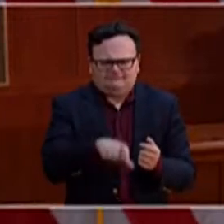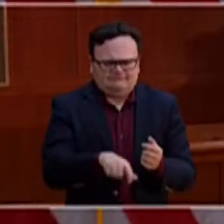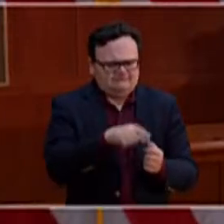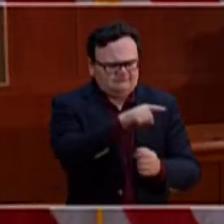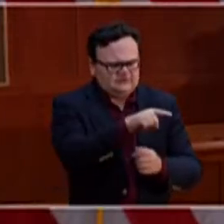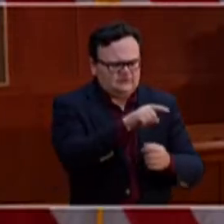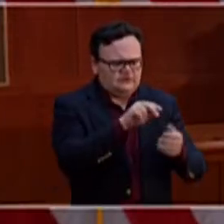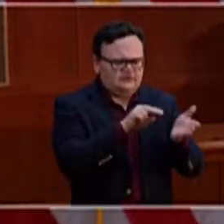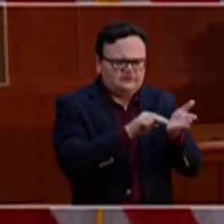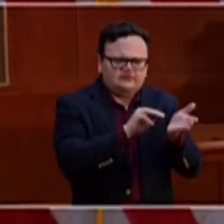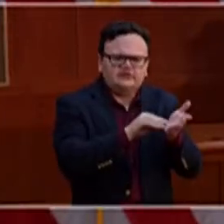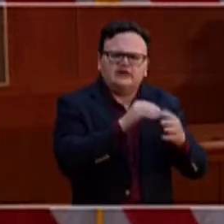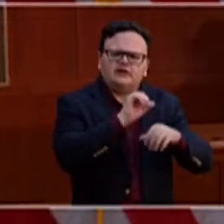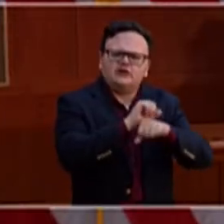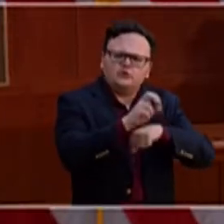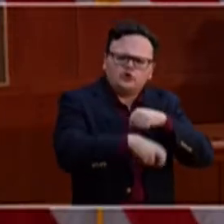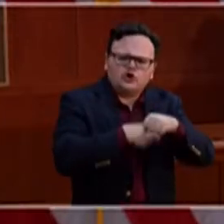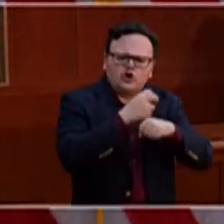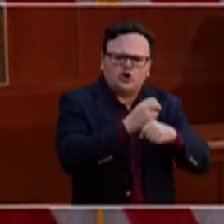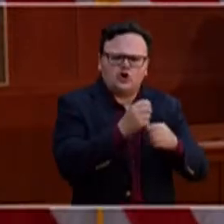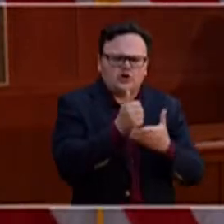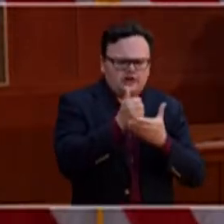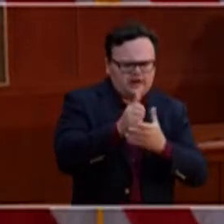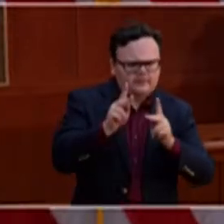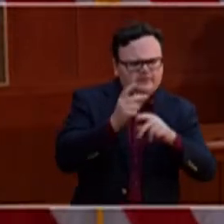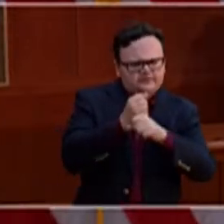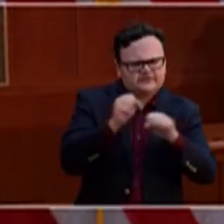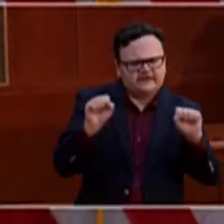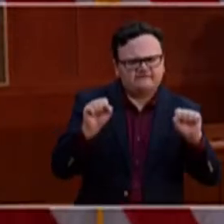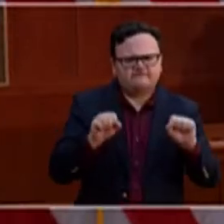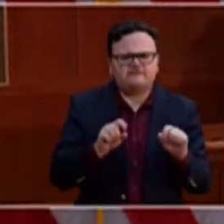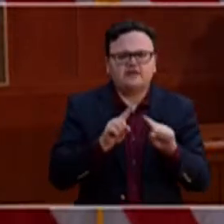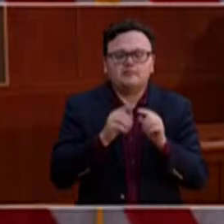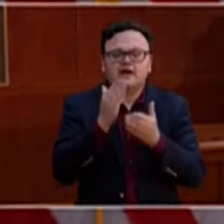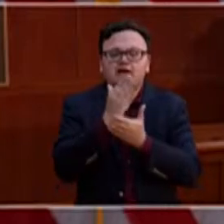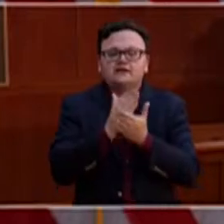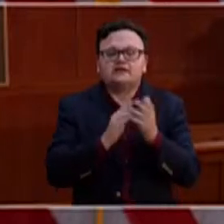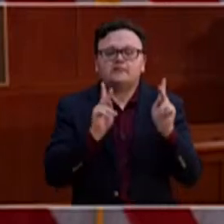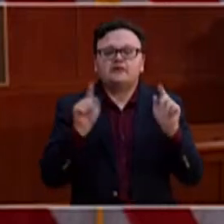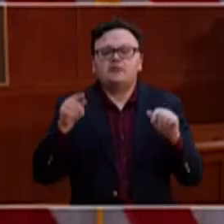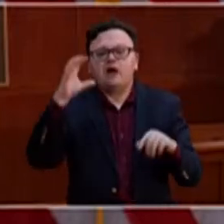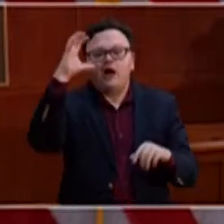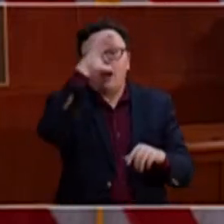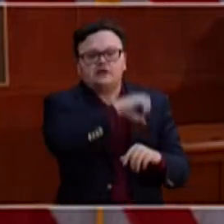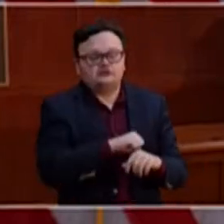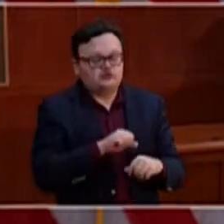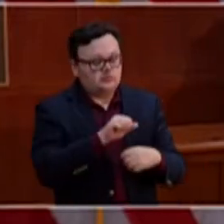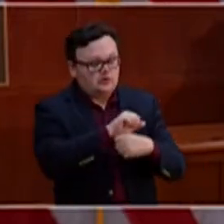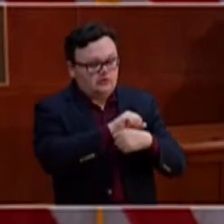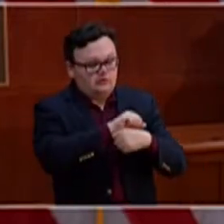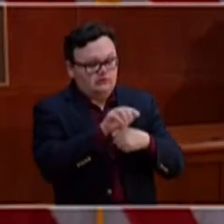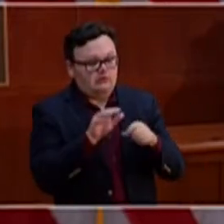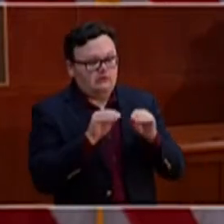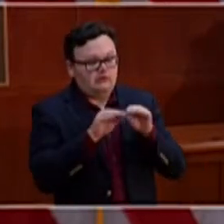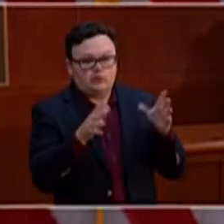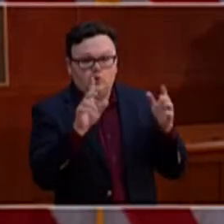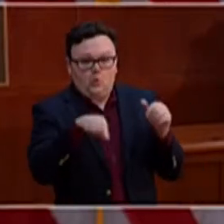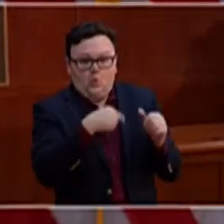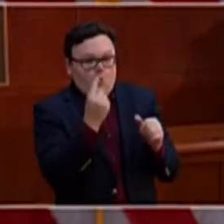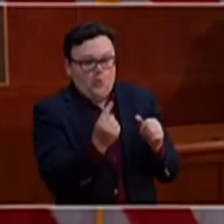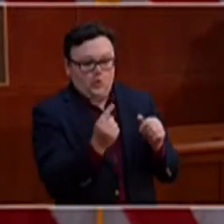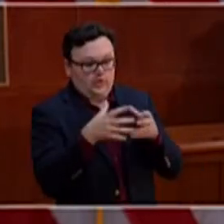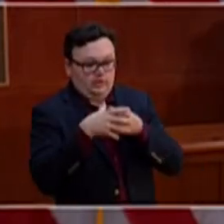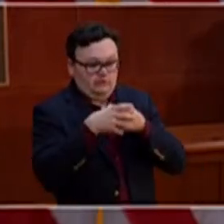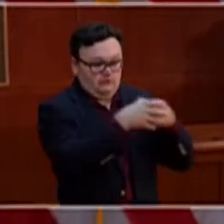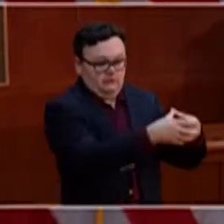everyone safe. But then I think part of it was people just assumed there was no capacity for people other than COVID, which is absolutely not